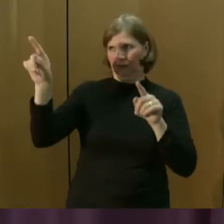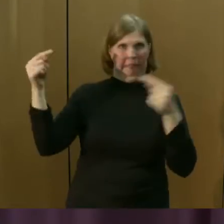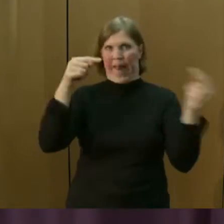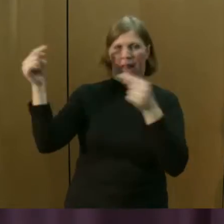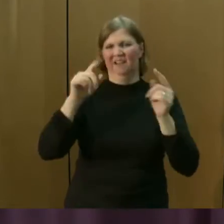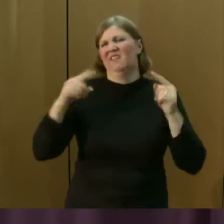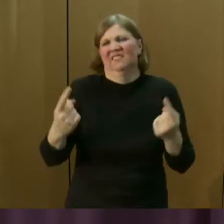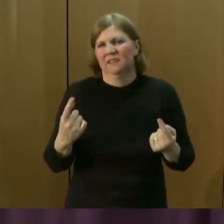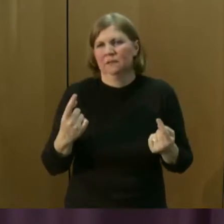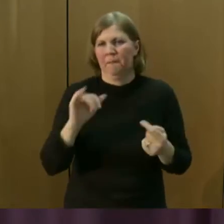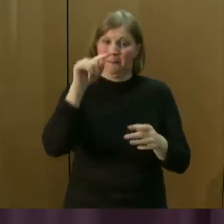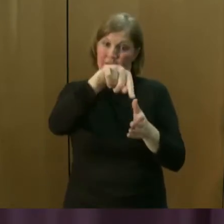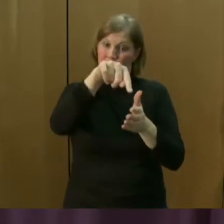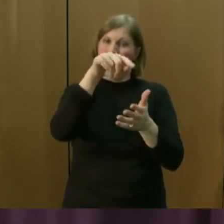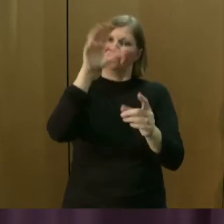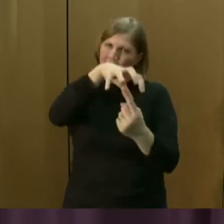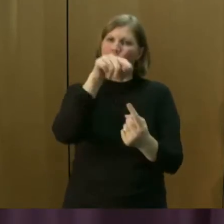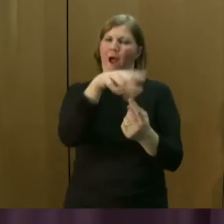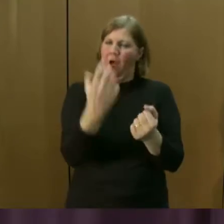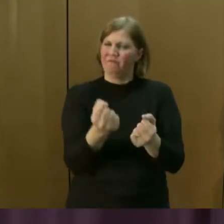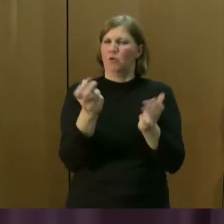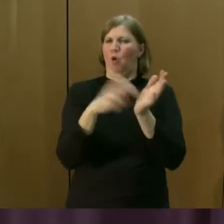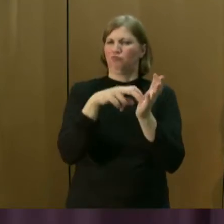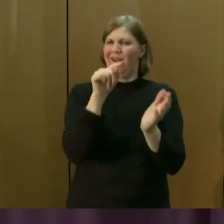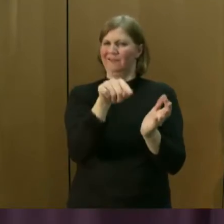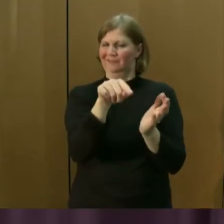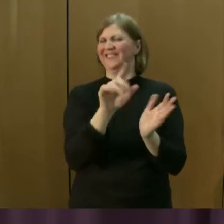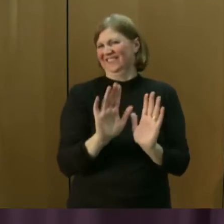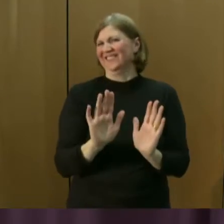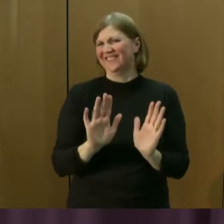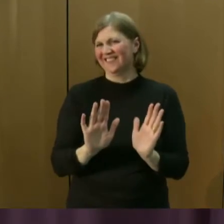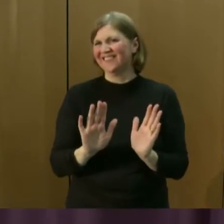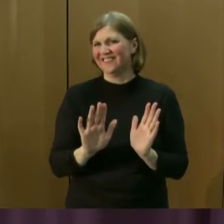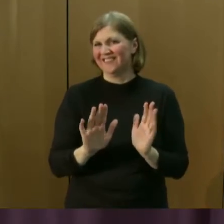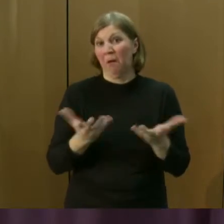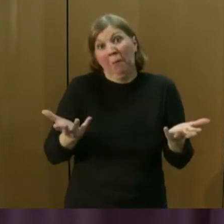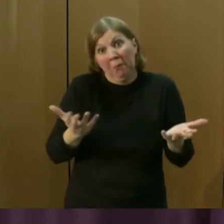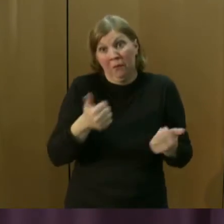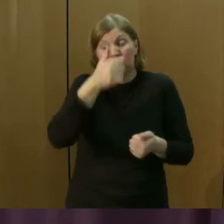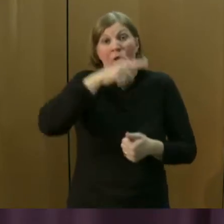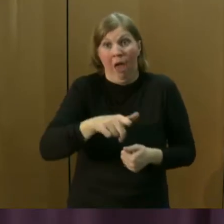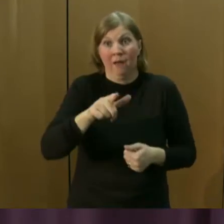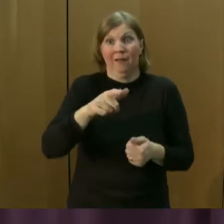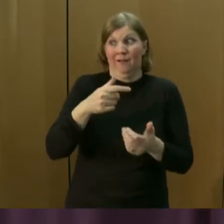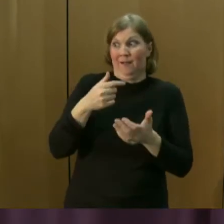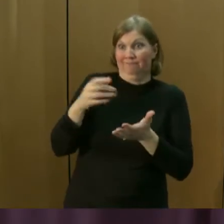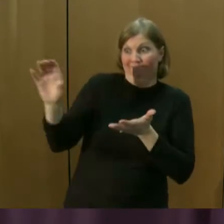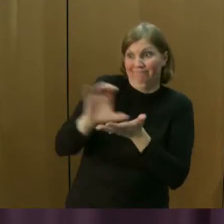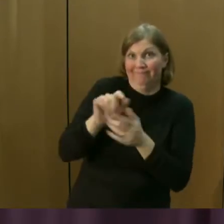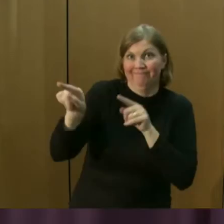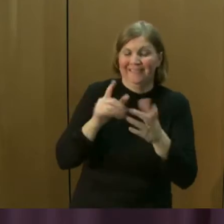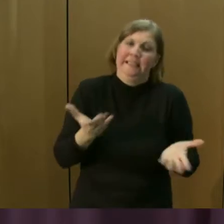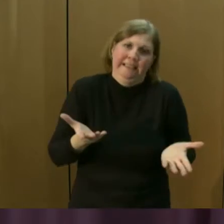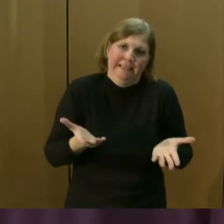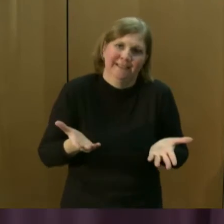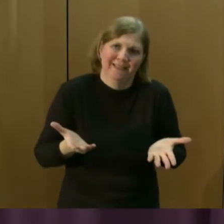say, good luck getting some sponsorship, but you need to let us know so that we can check that it doesn't conflict with ours.